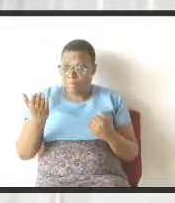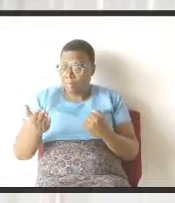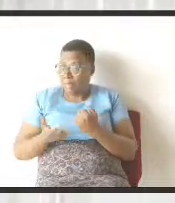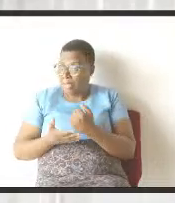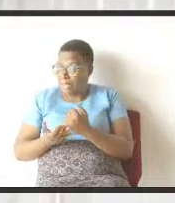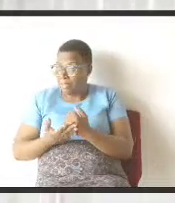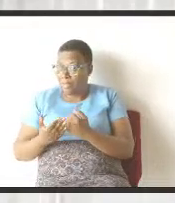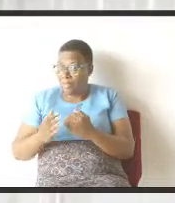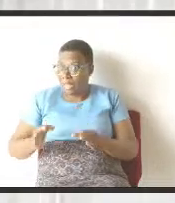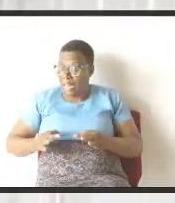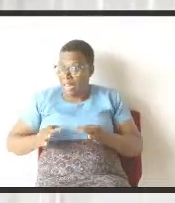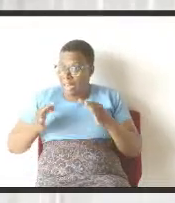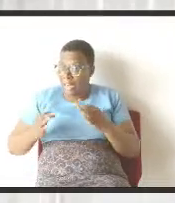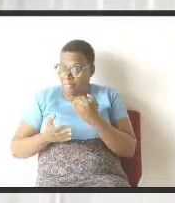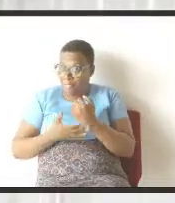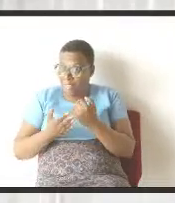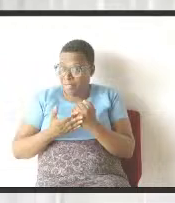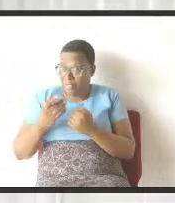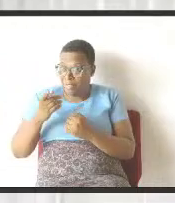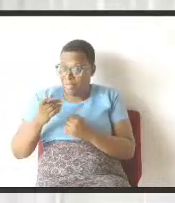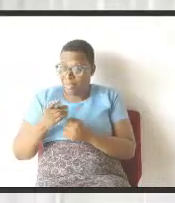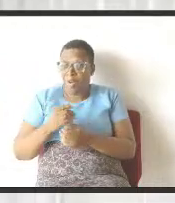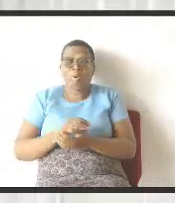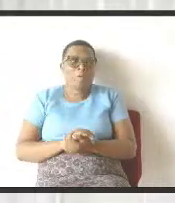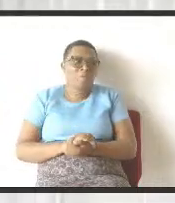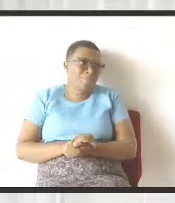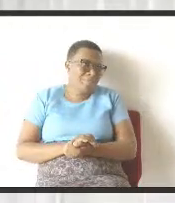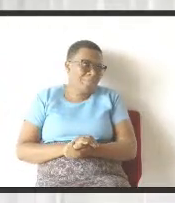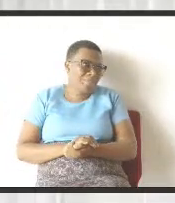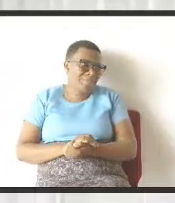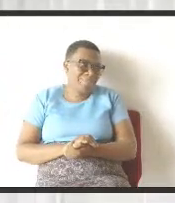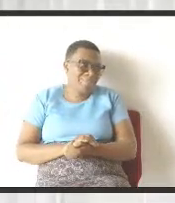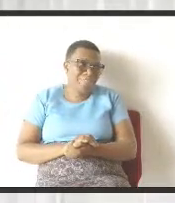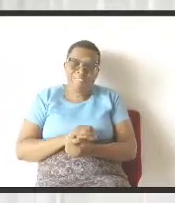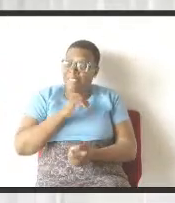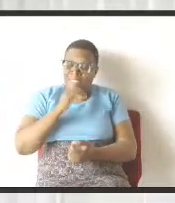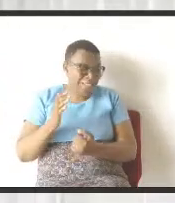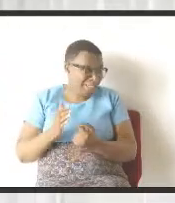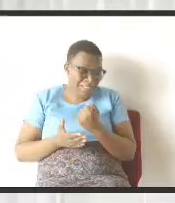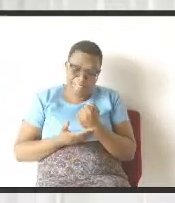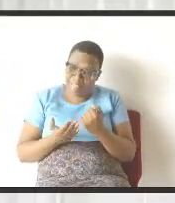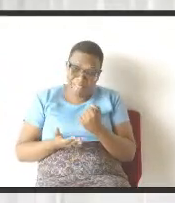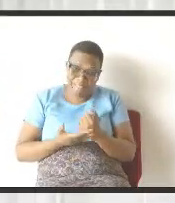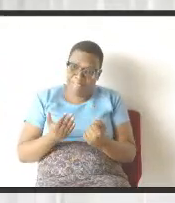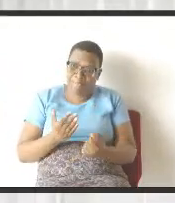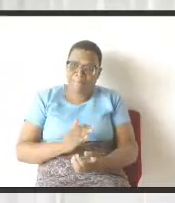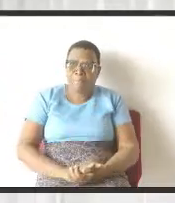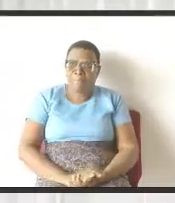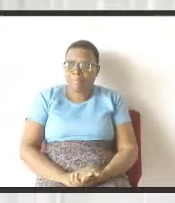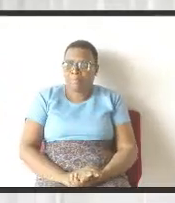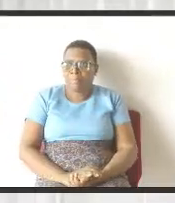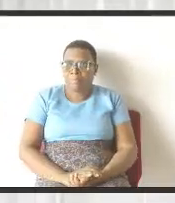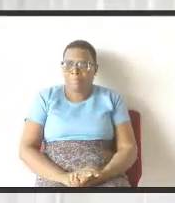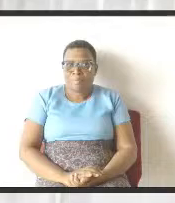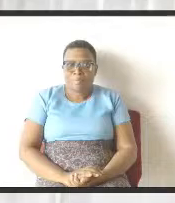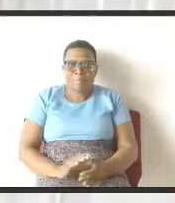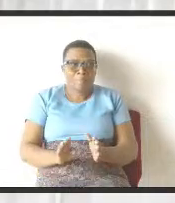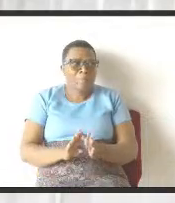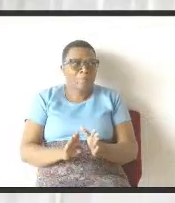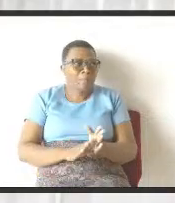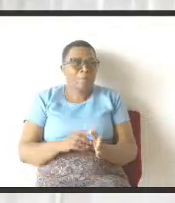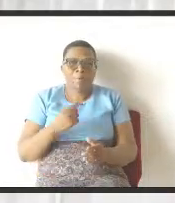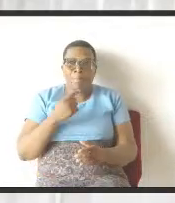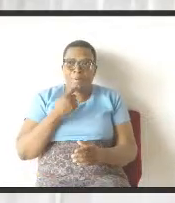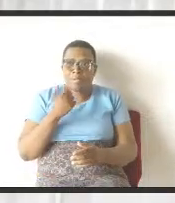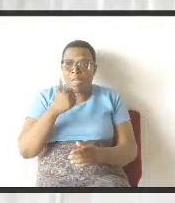formula. But I can tell you something. It is not easy. For the word of God says, if any man will come after me, he